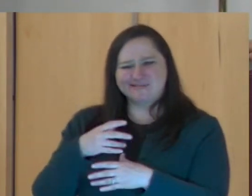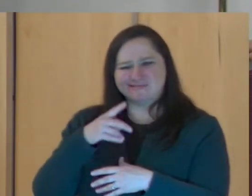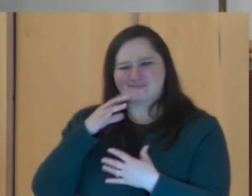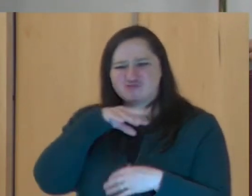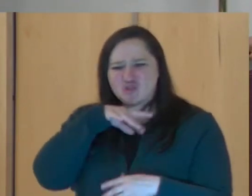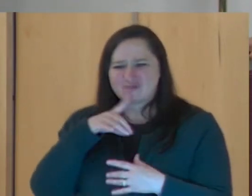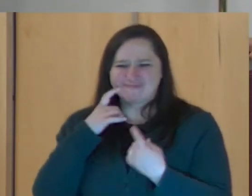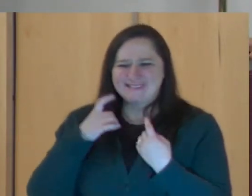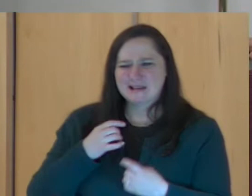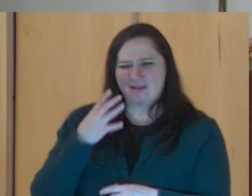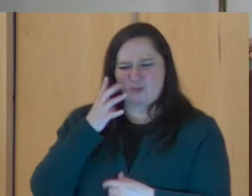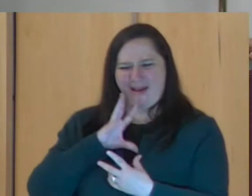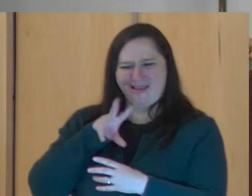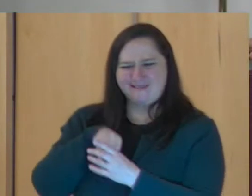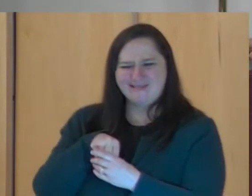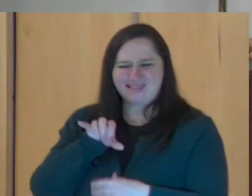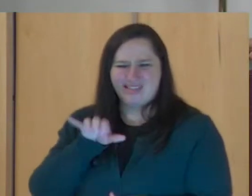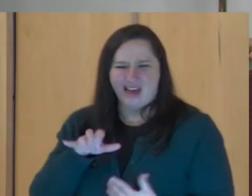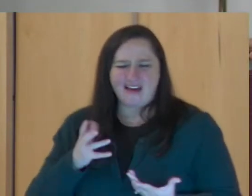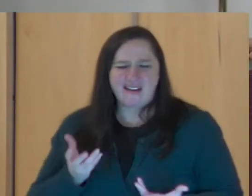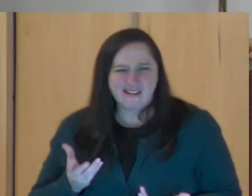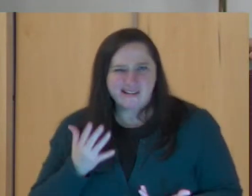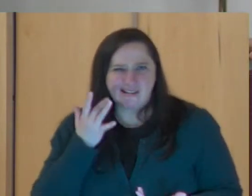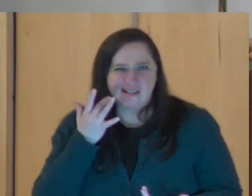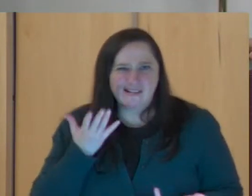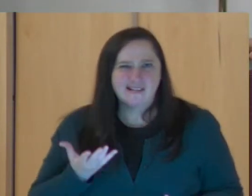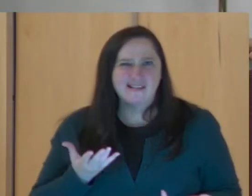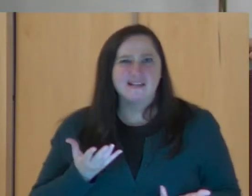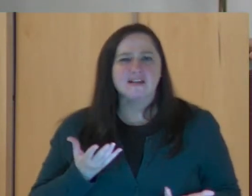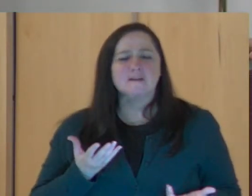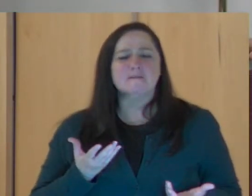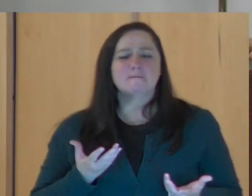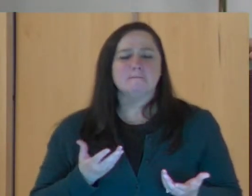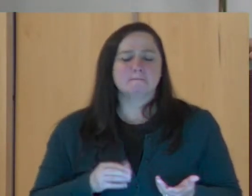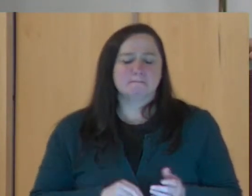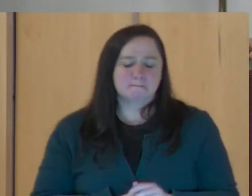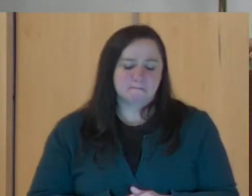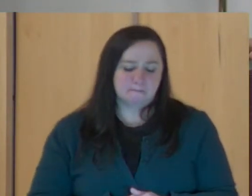else. Why would I want to be part of the Christian church?